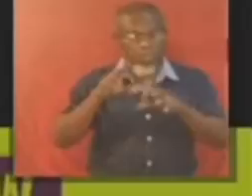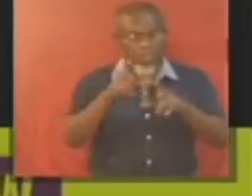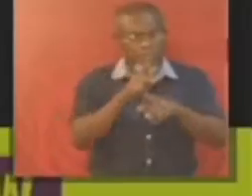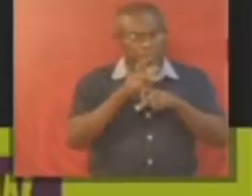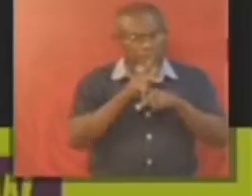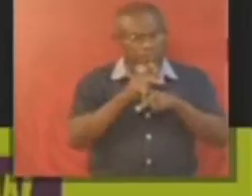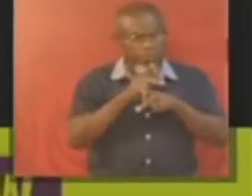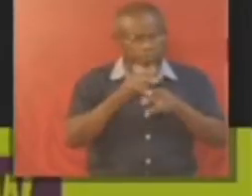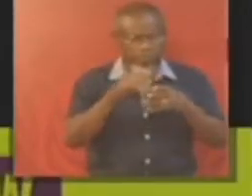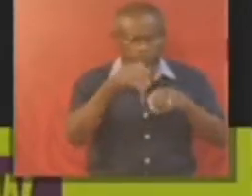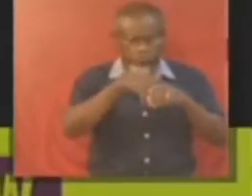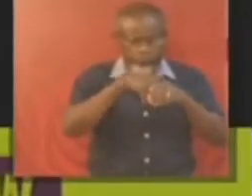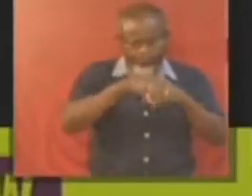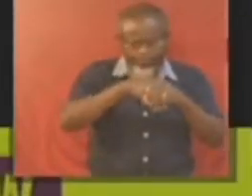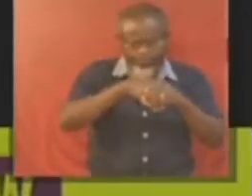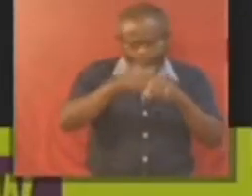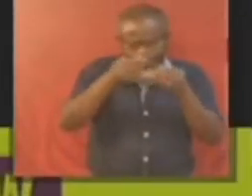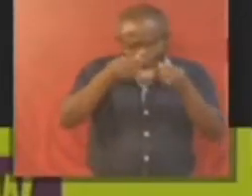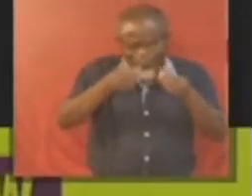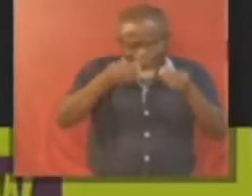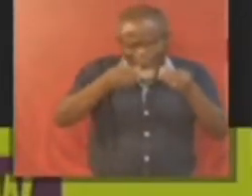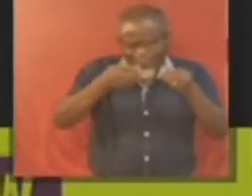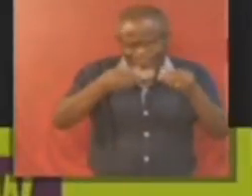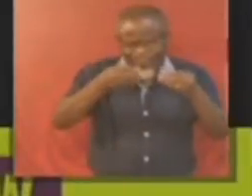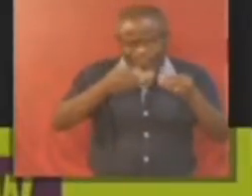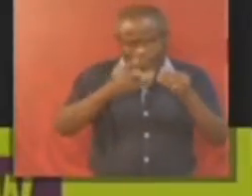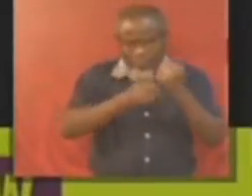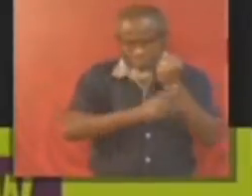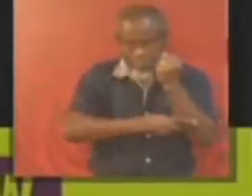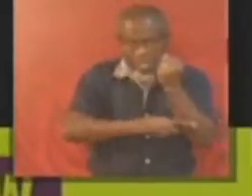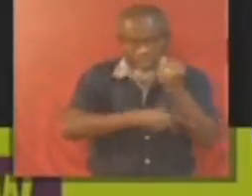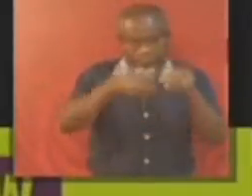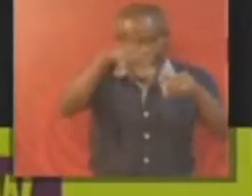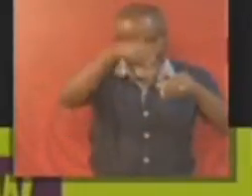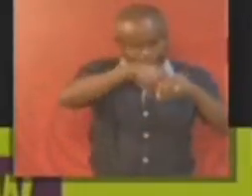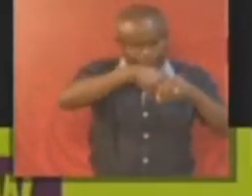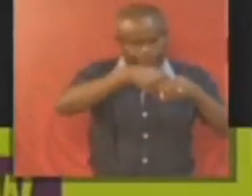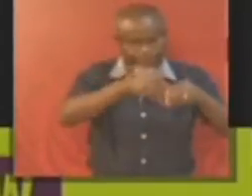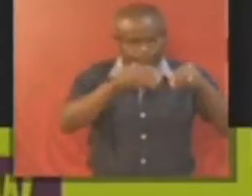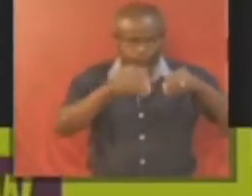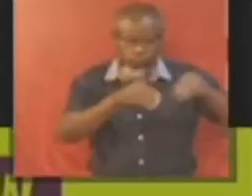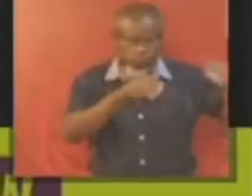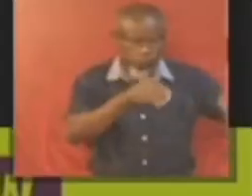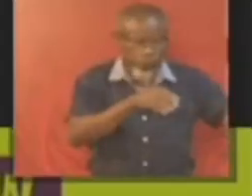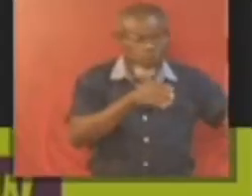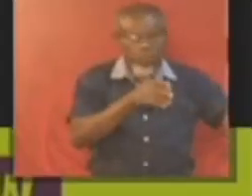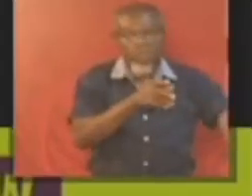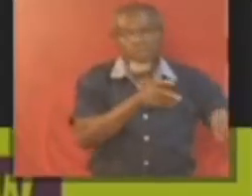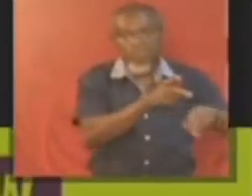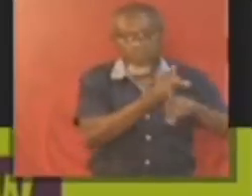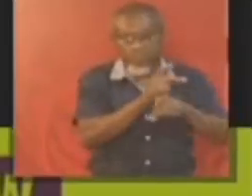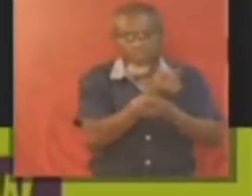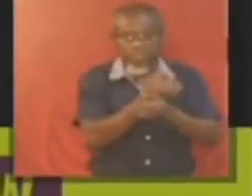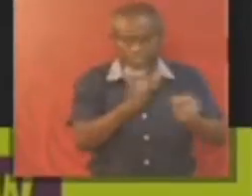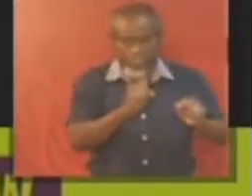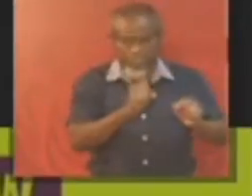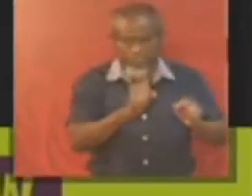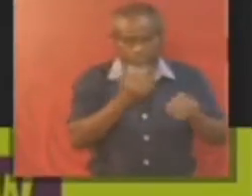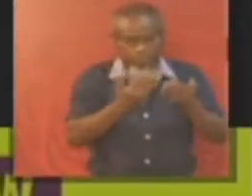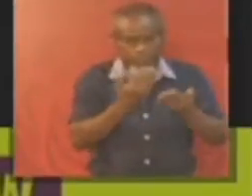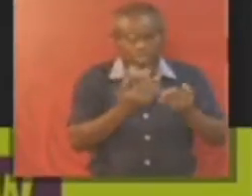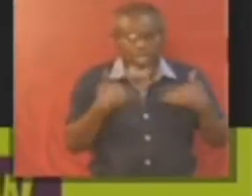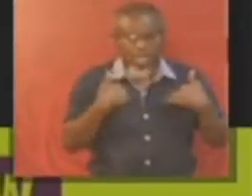stash basically anywhere that you can think of. And to ease the discomfort of mask wearing, you can use something called